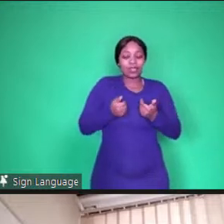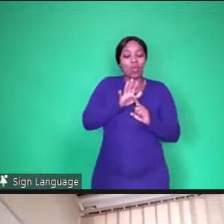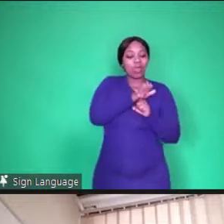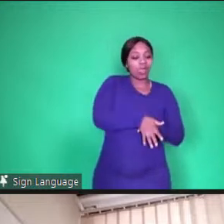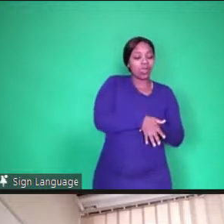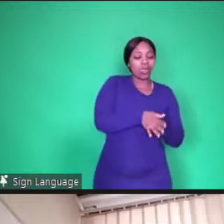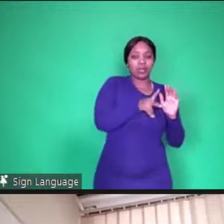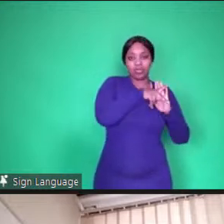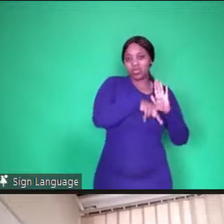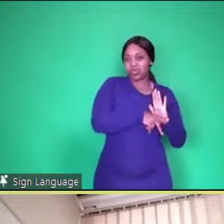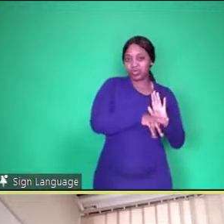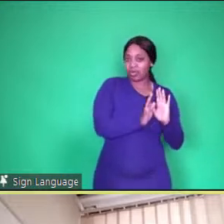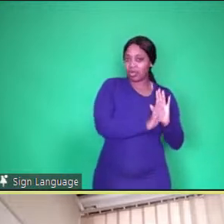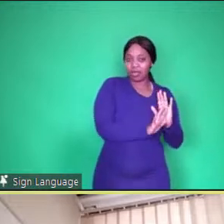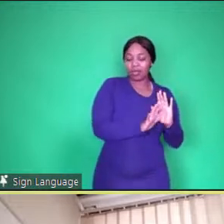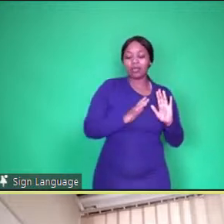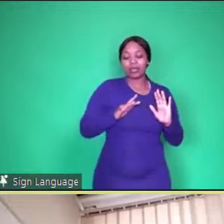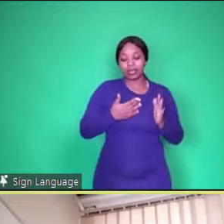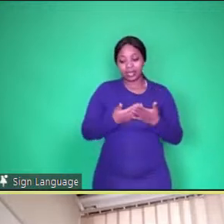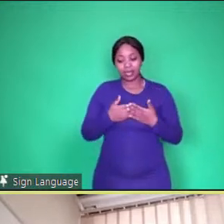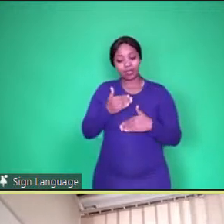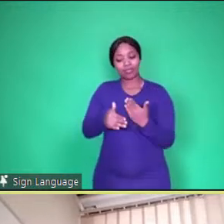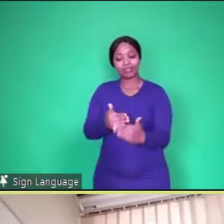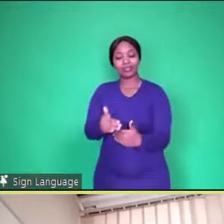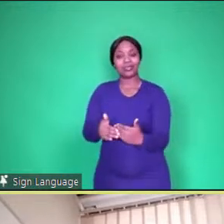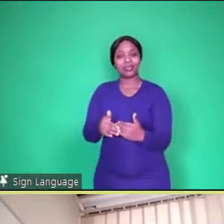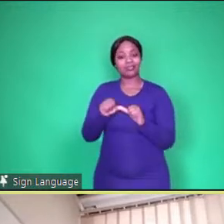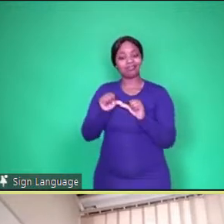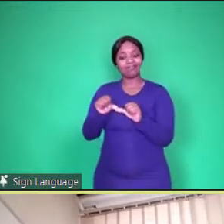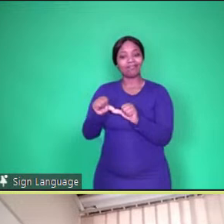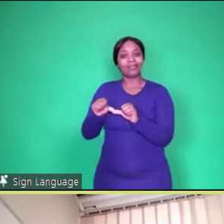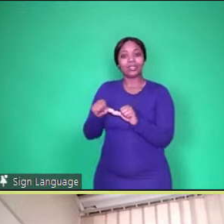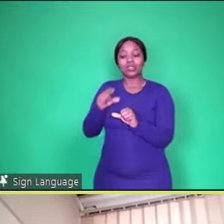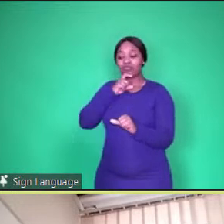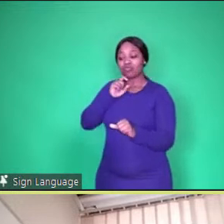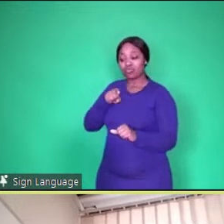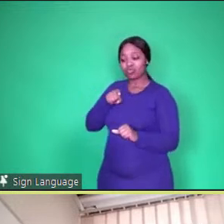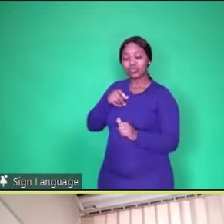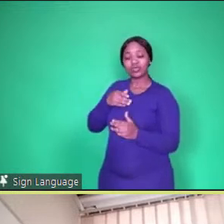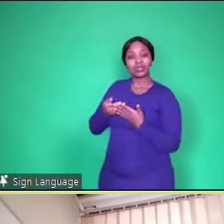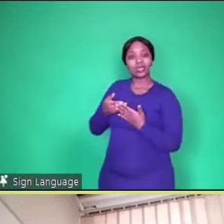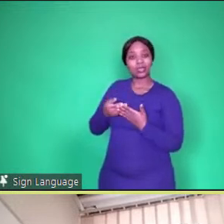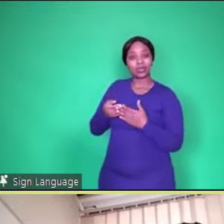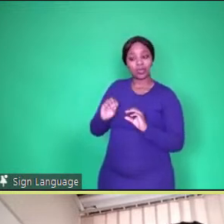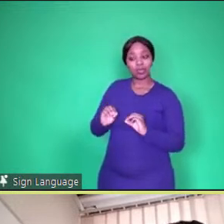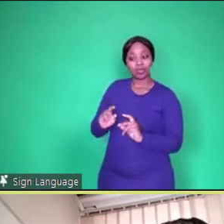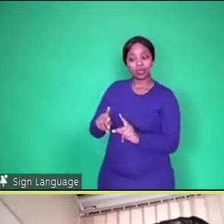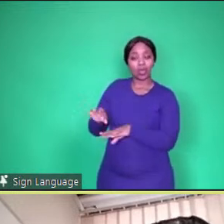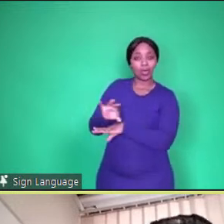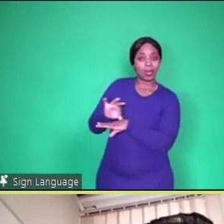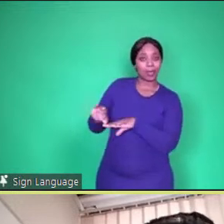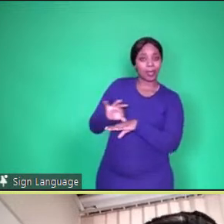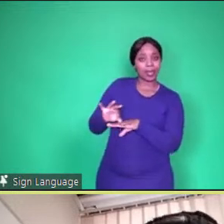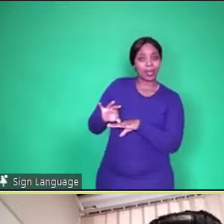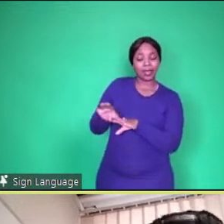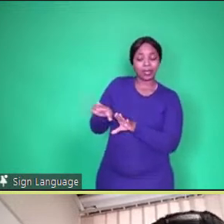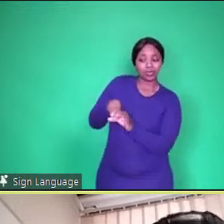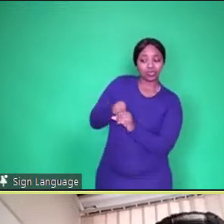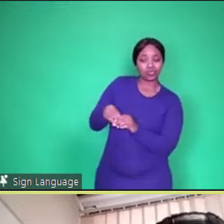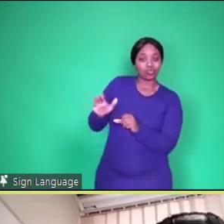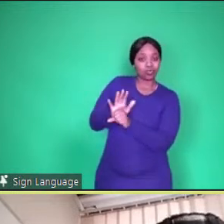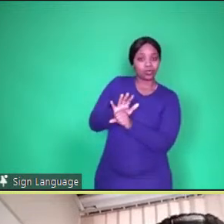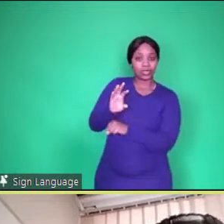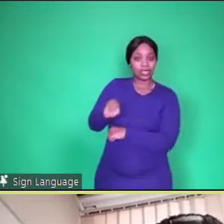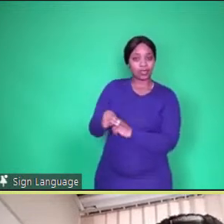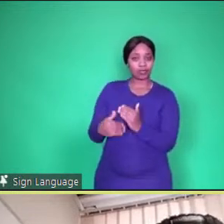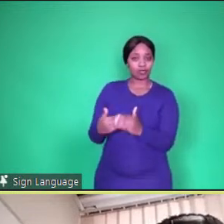this process as an opportunity in order to plan or to have inclusive cities? Another